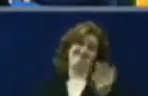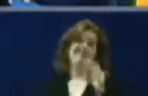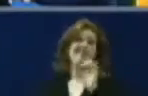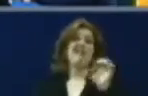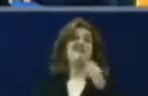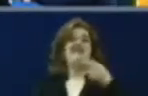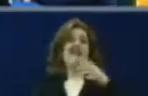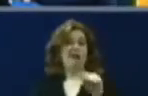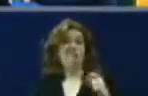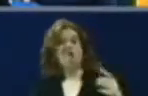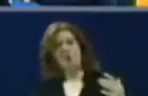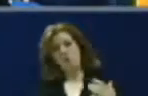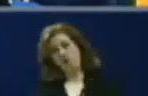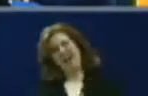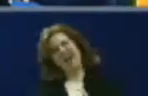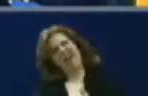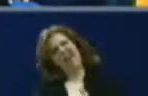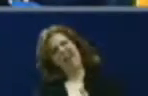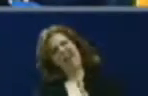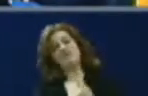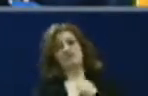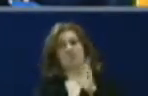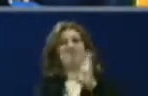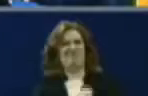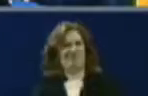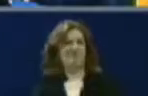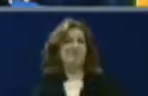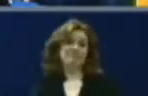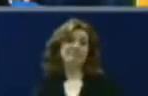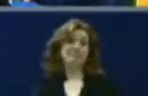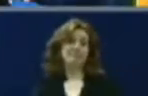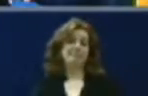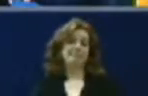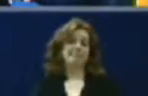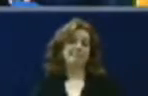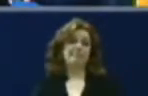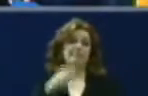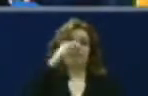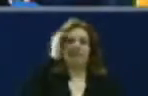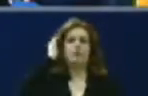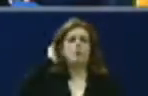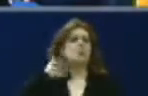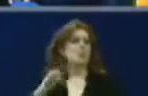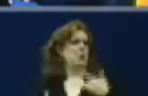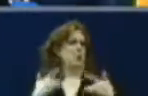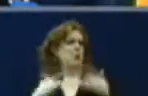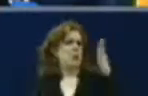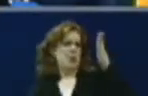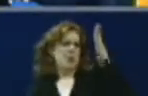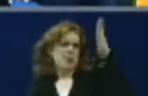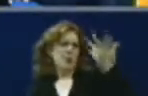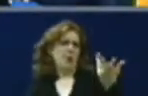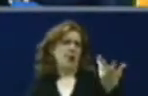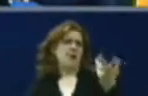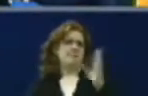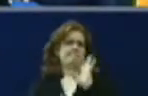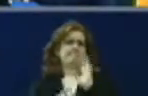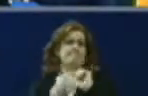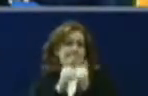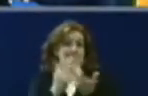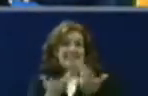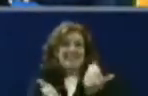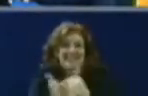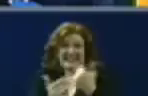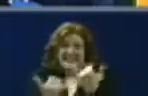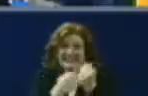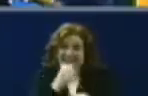School has won every year that we participated in. We're looking forward to compete in this project again